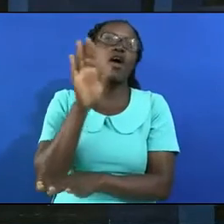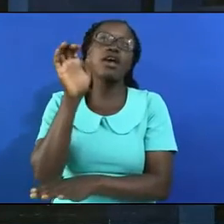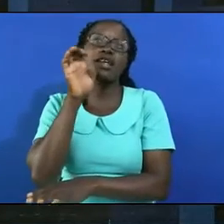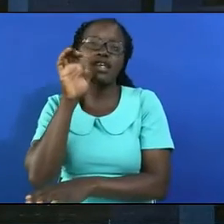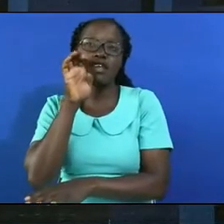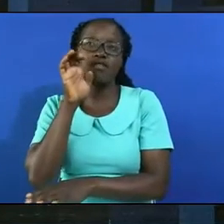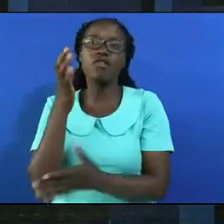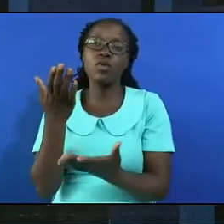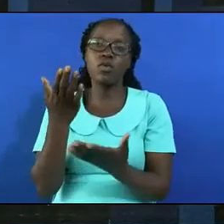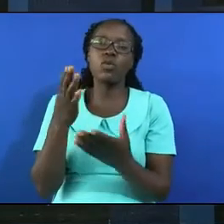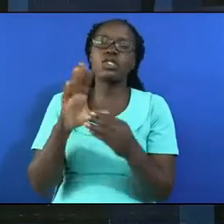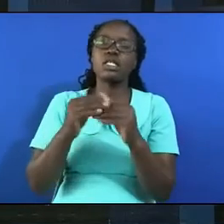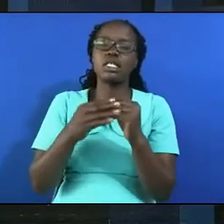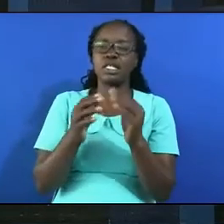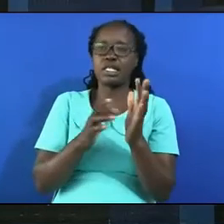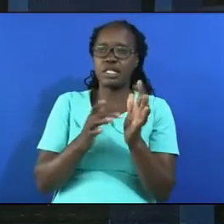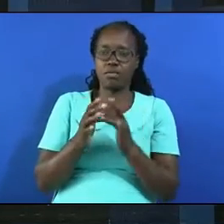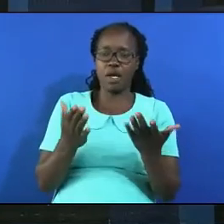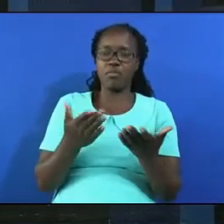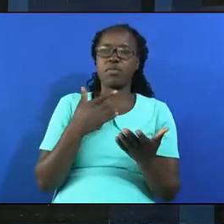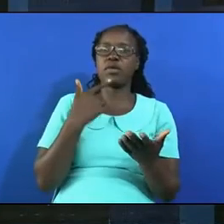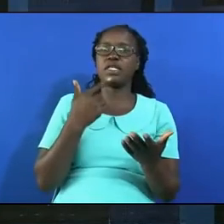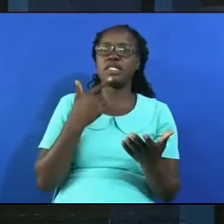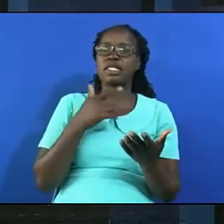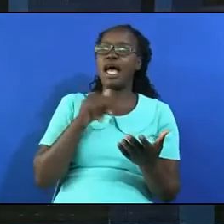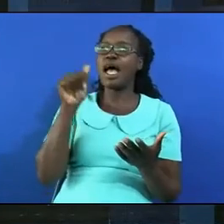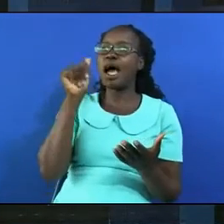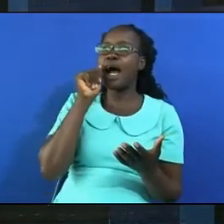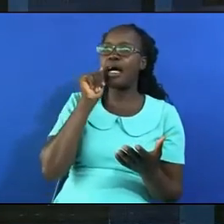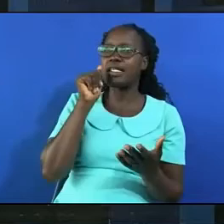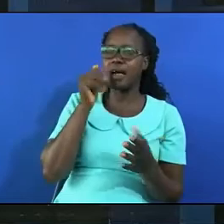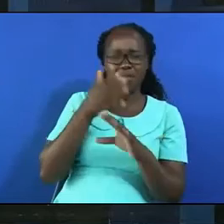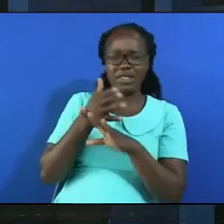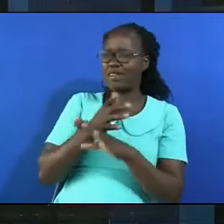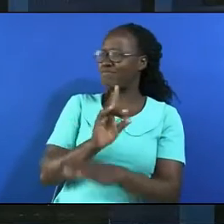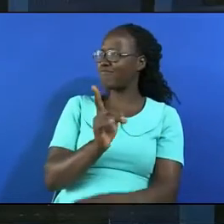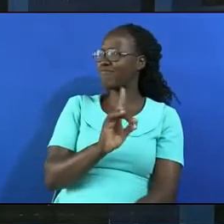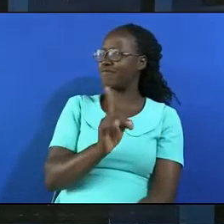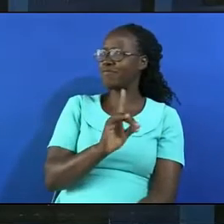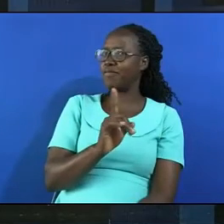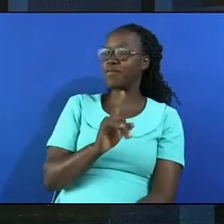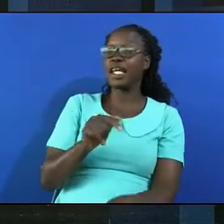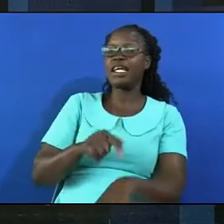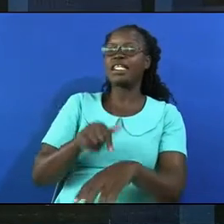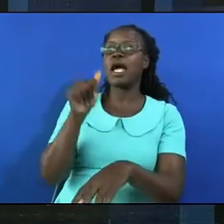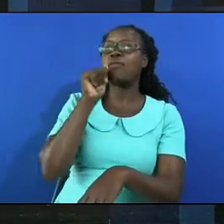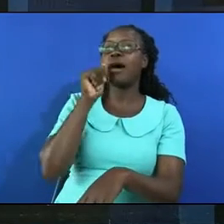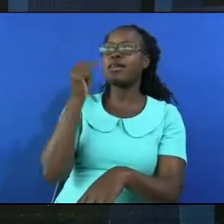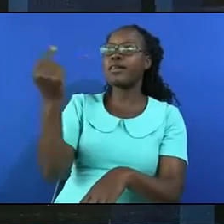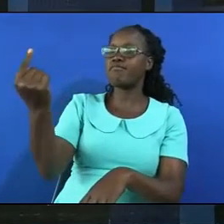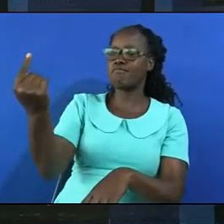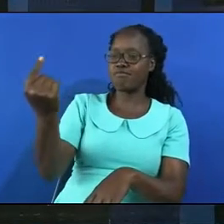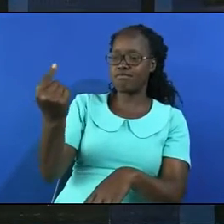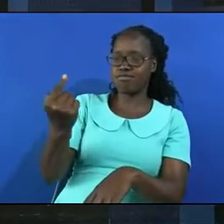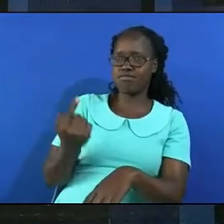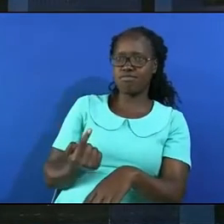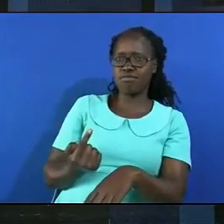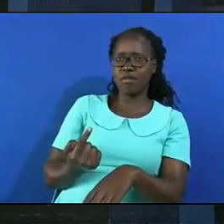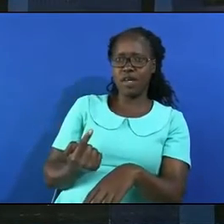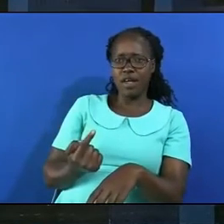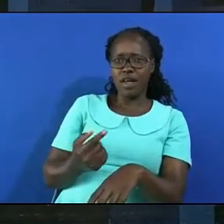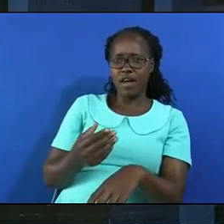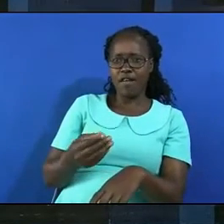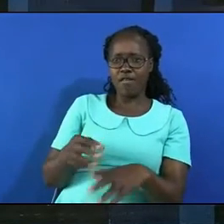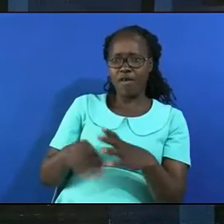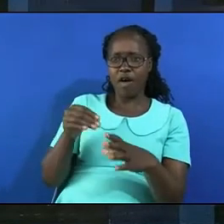created, the Bible says that Adam was not deceived. When Adam arrived and found